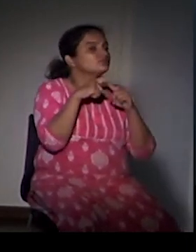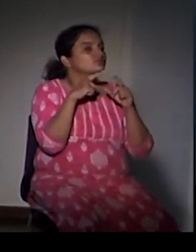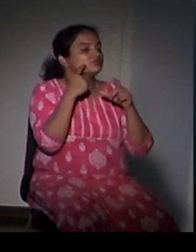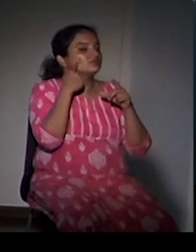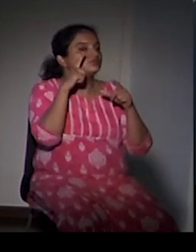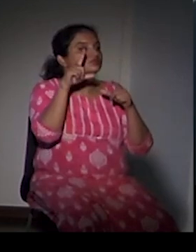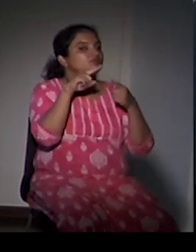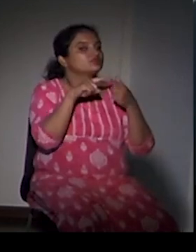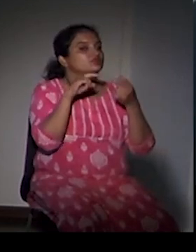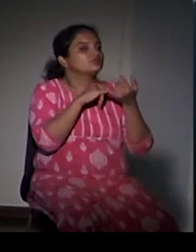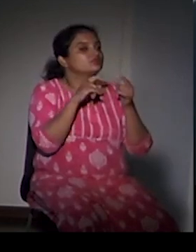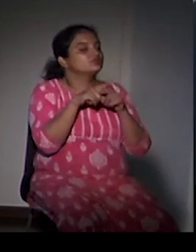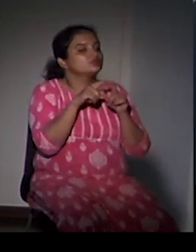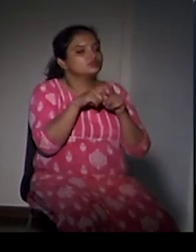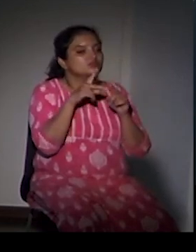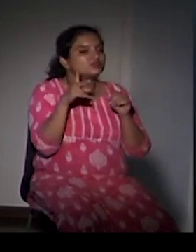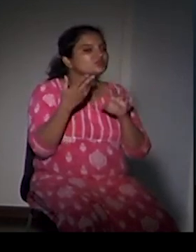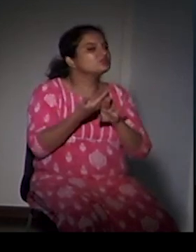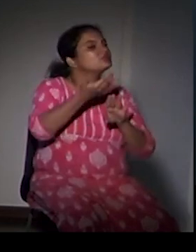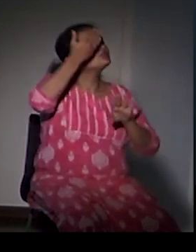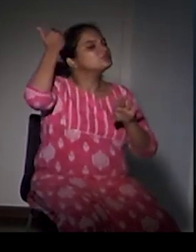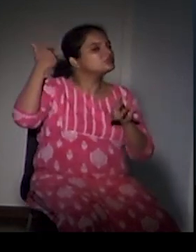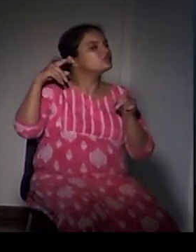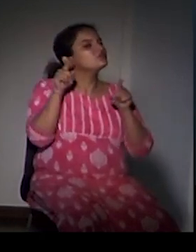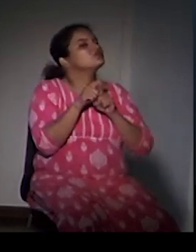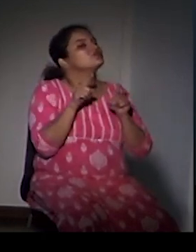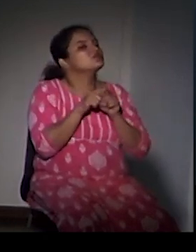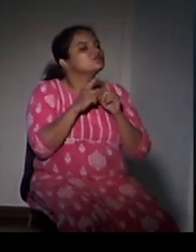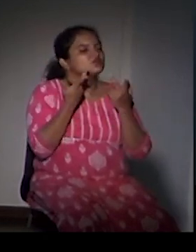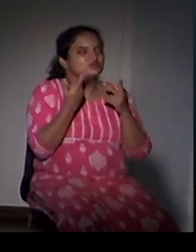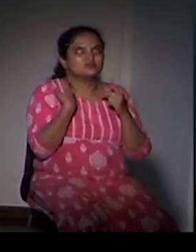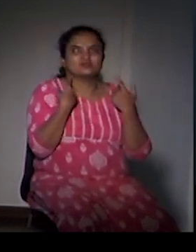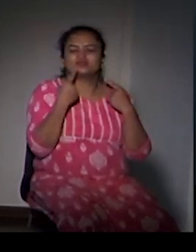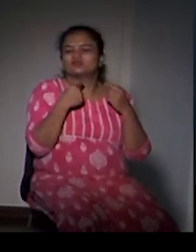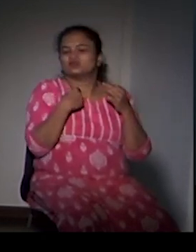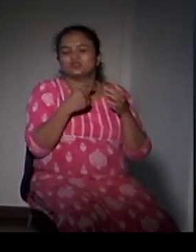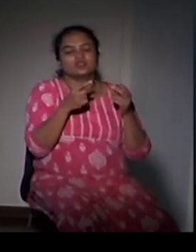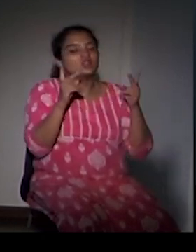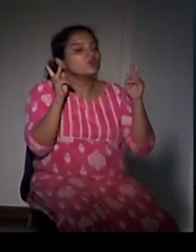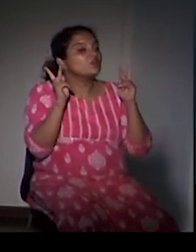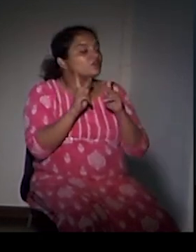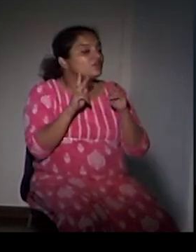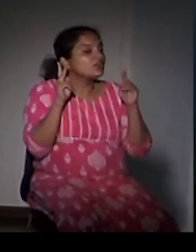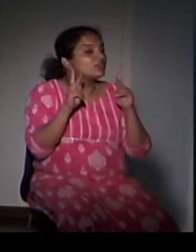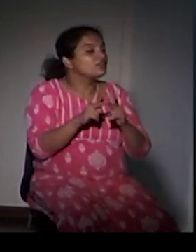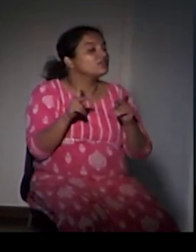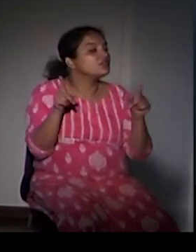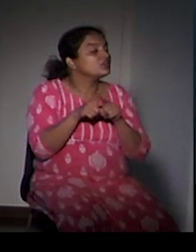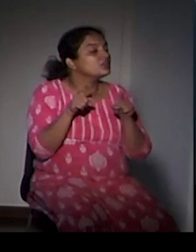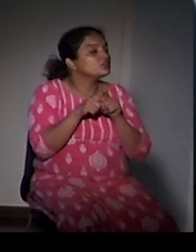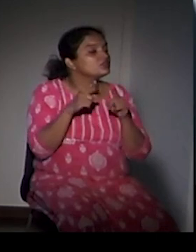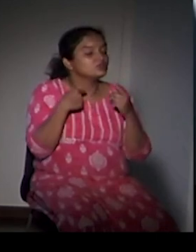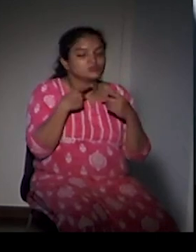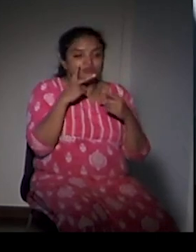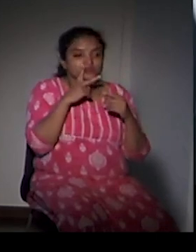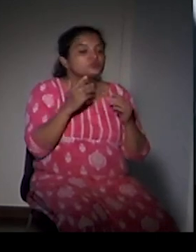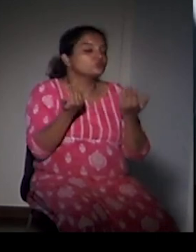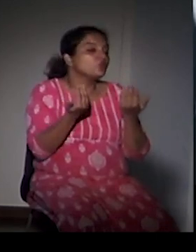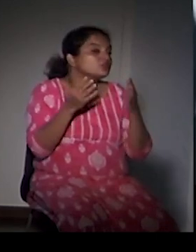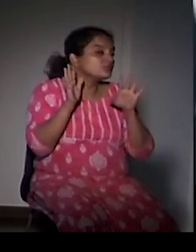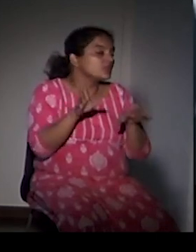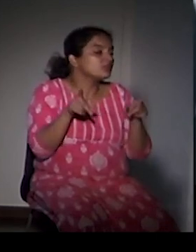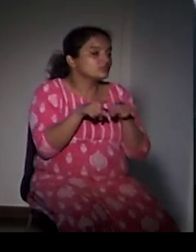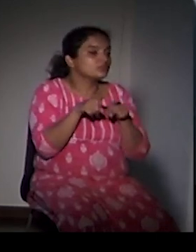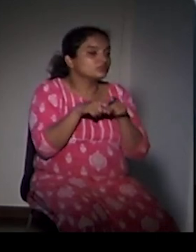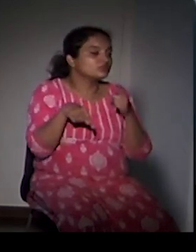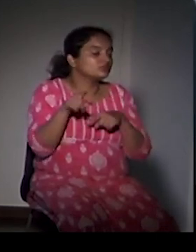beginning, the earliest buildings, it's very, very sparing the way tiles were used. This is quite possibly